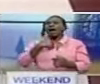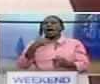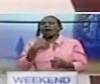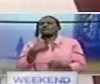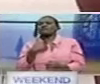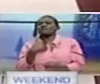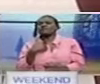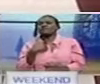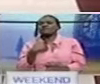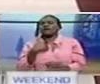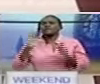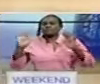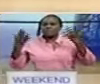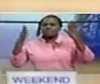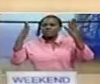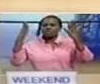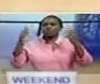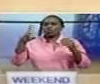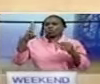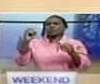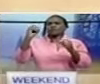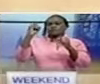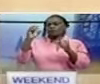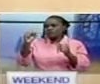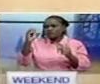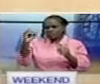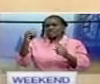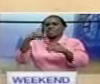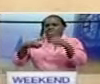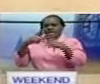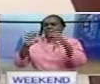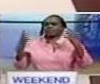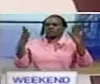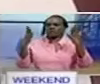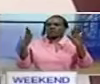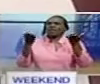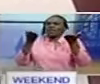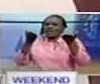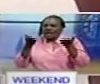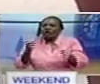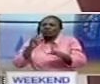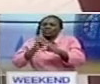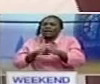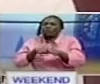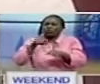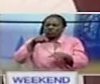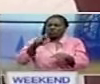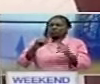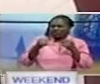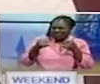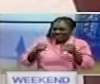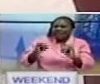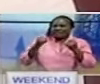this Jamhuri Day Kenya at 50, for example. Now, when we are having, you have to